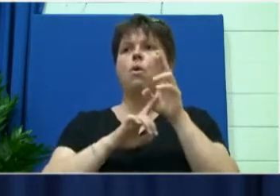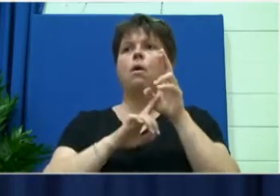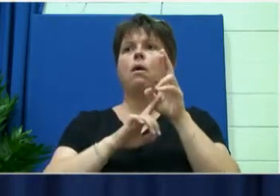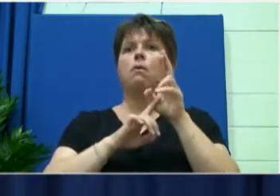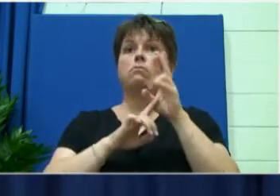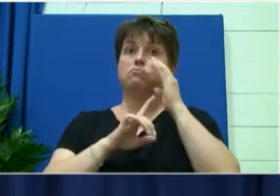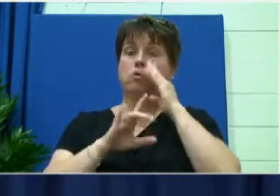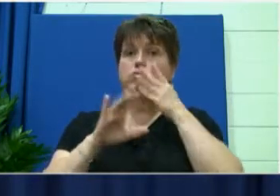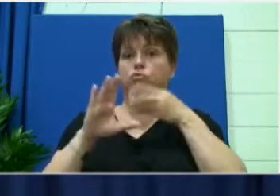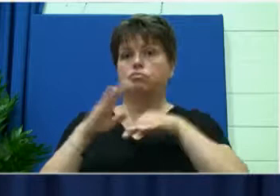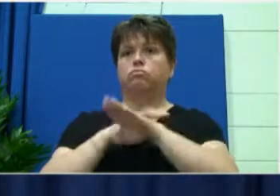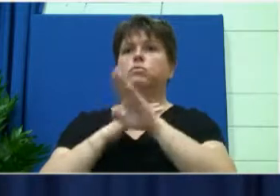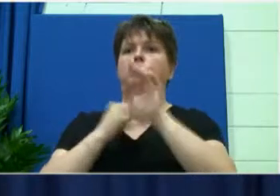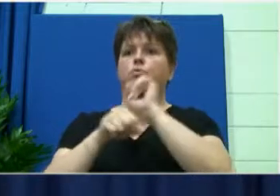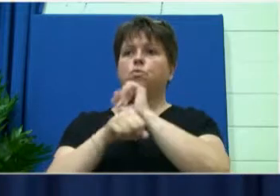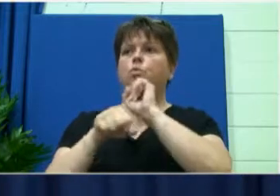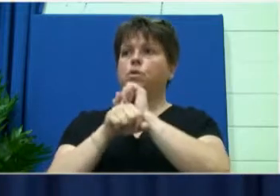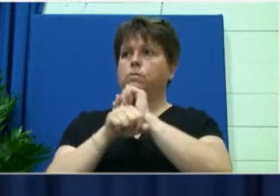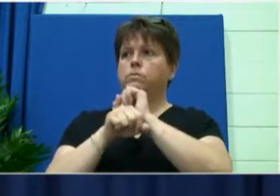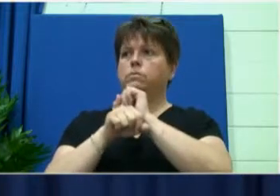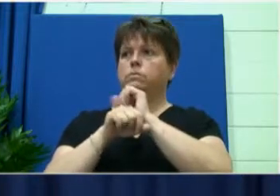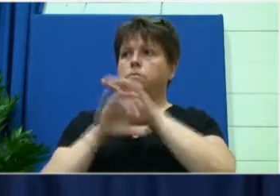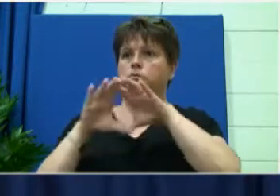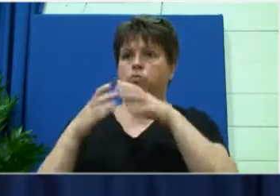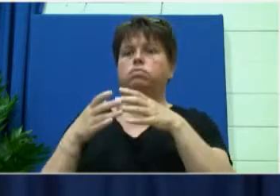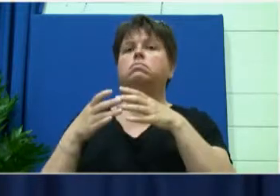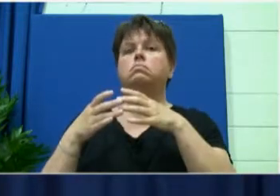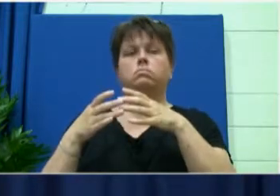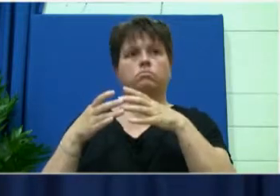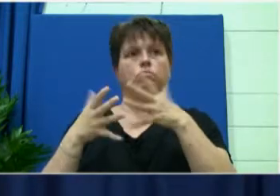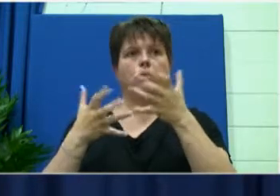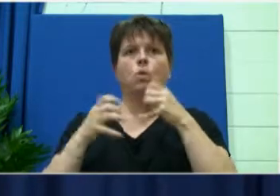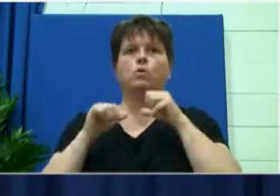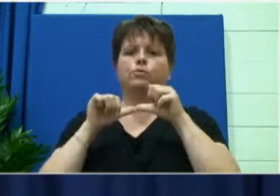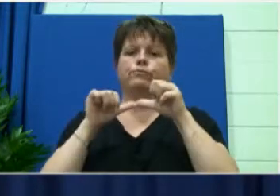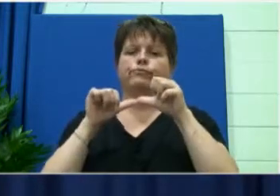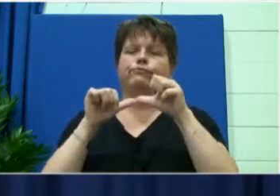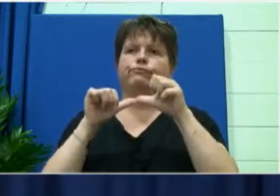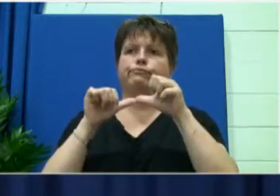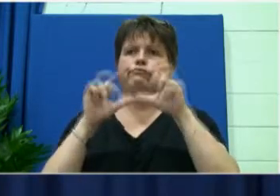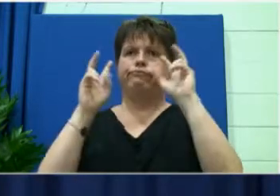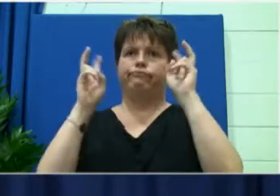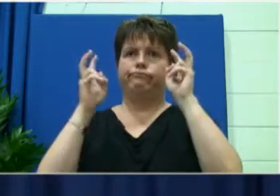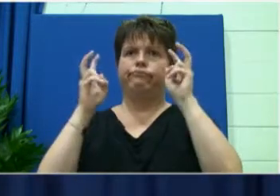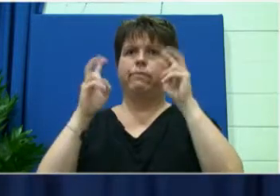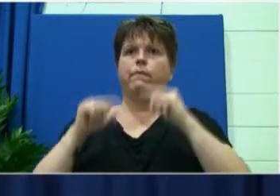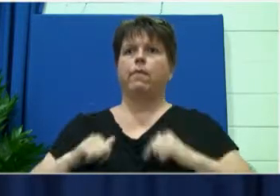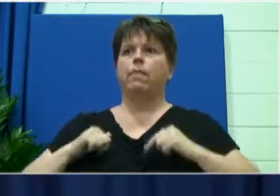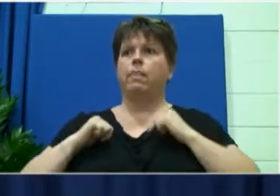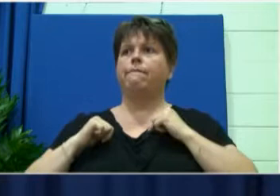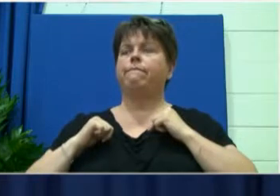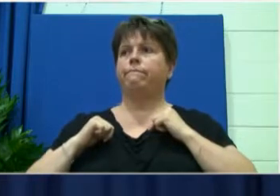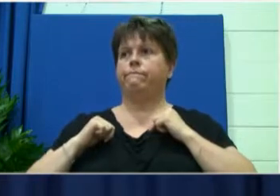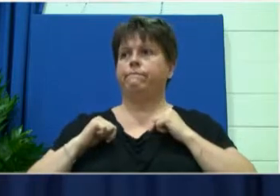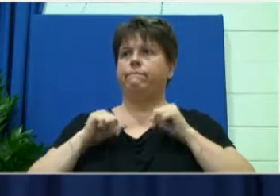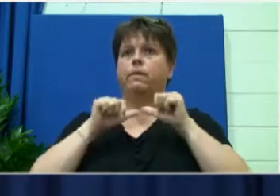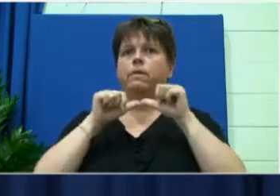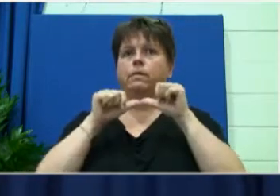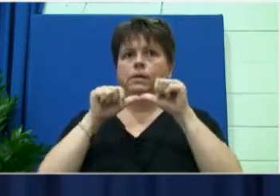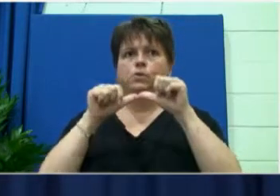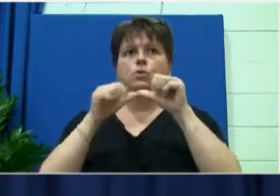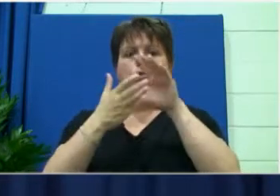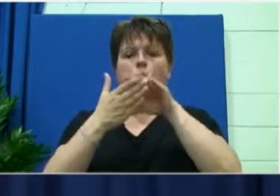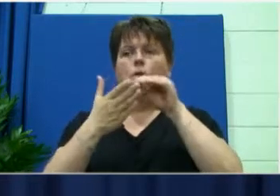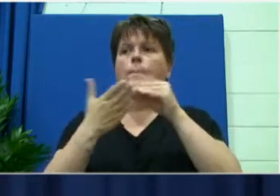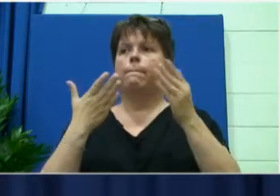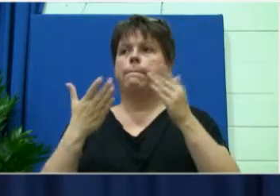if you enter the workforce. We want you to continue under the theme of lifelong learning. You